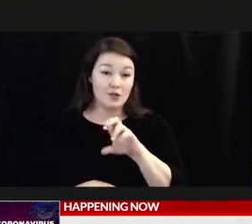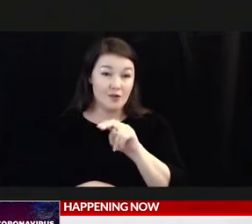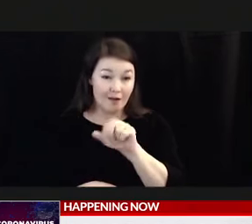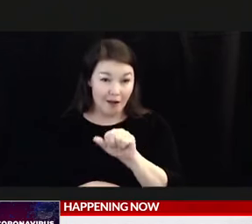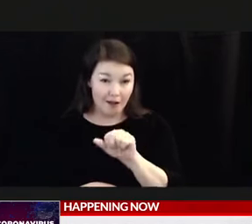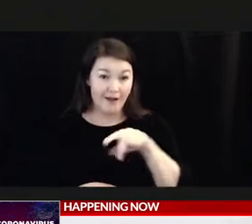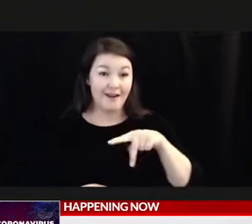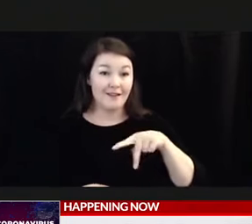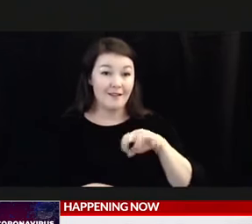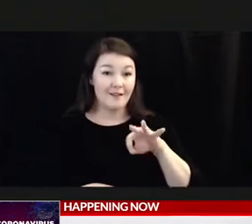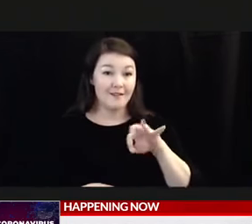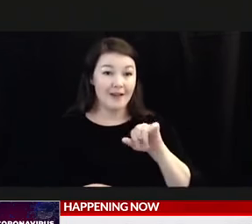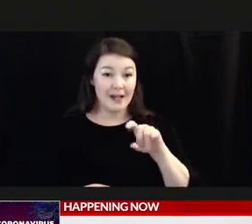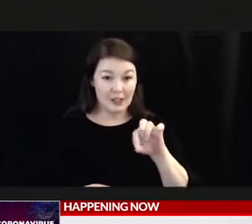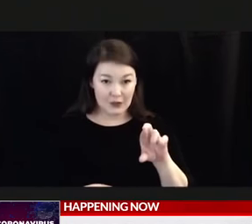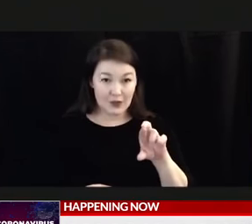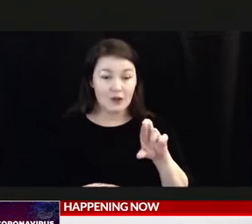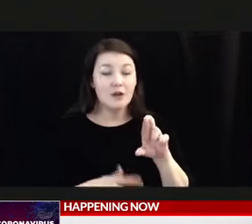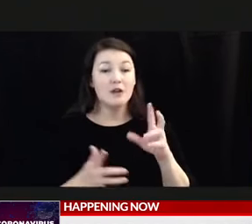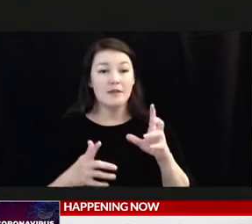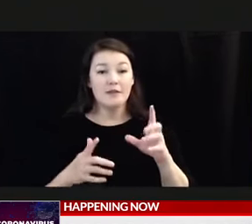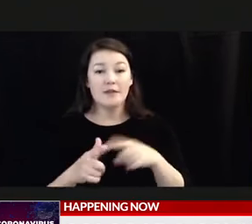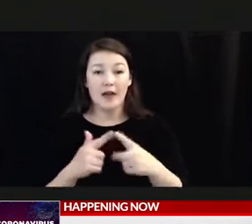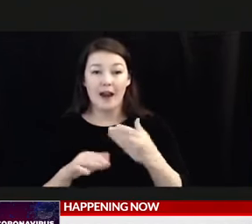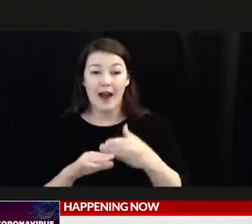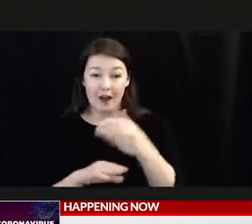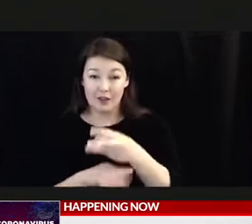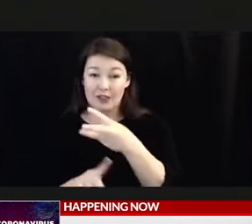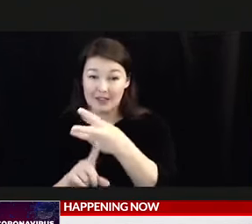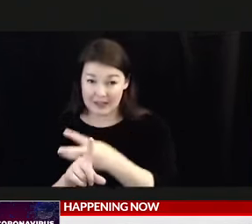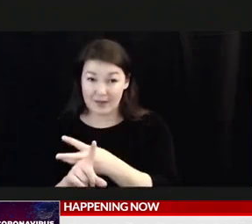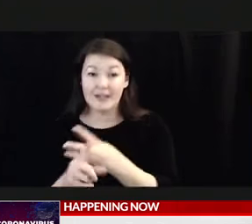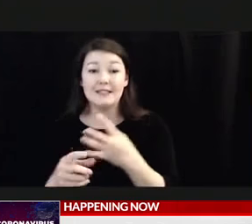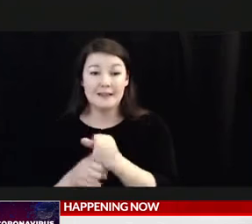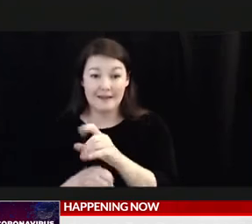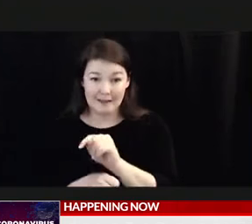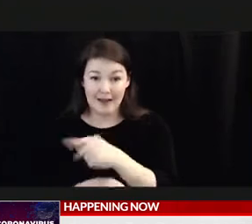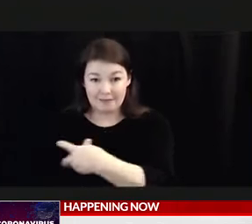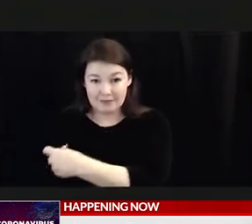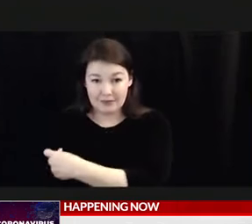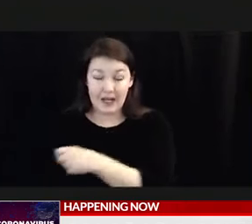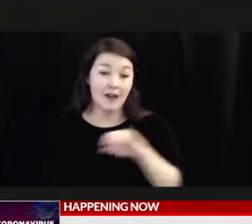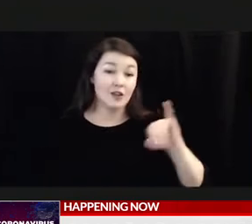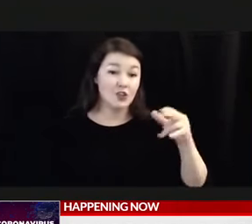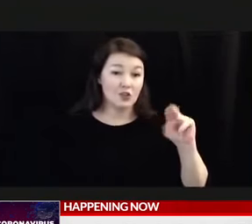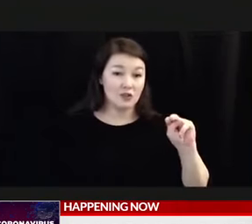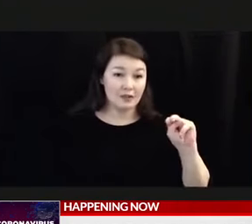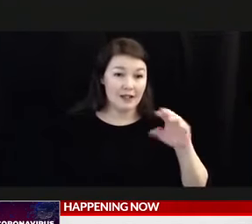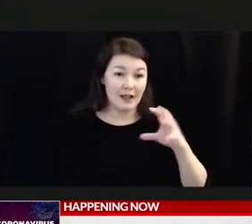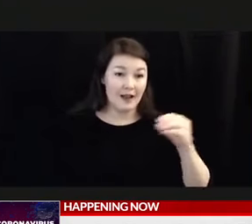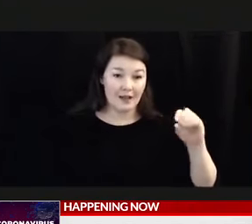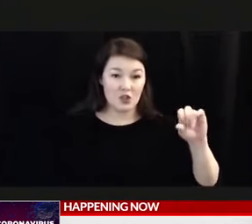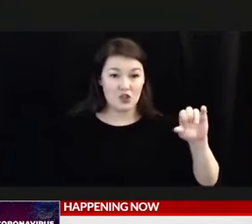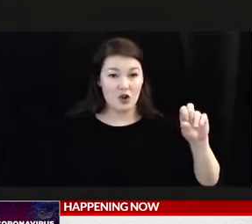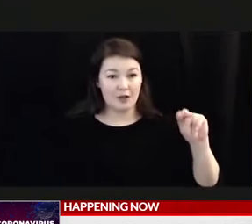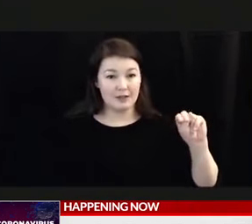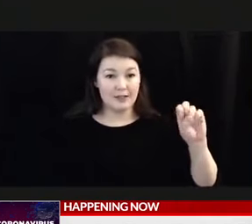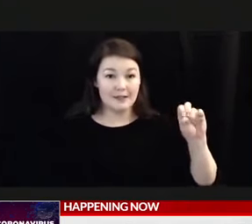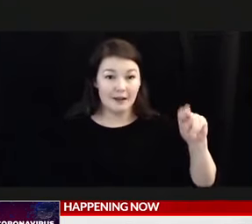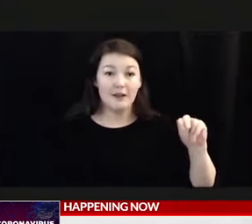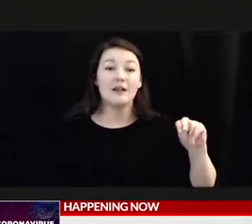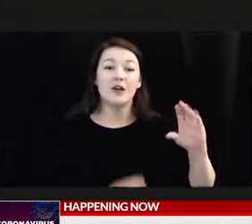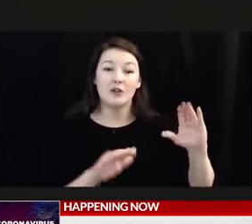you got Johnson & Johnson 2 months or more ago, you will benefit greatly from that increased level of protection. They're available anywhere you can get